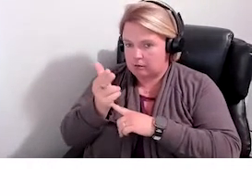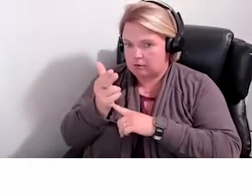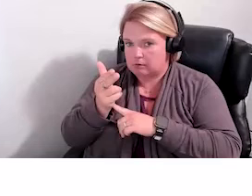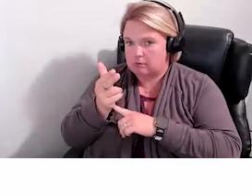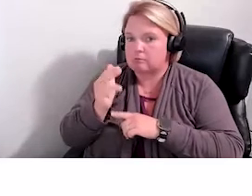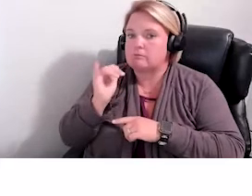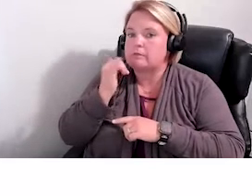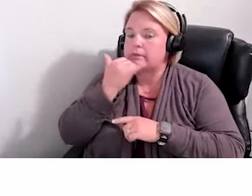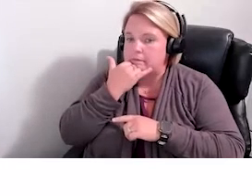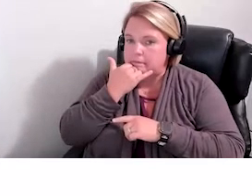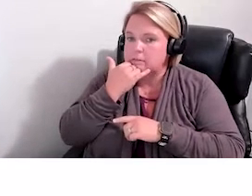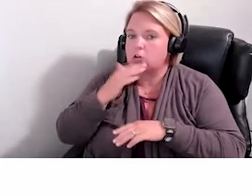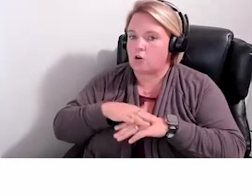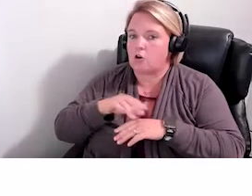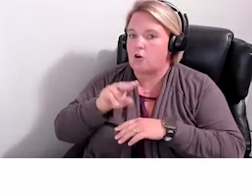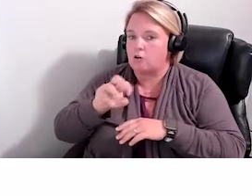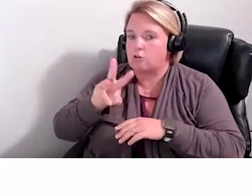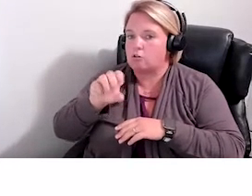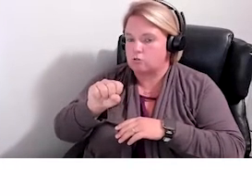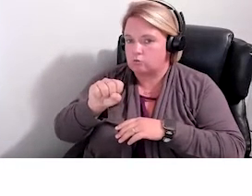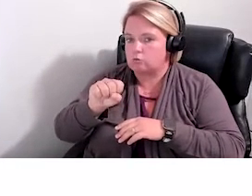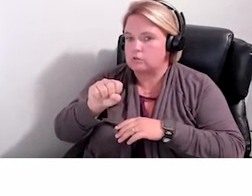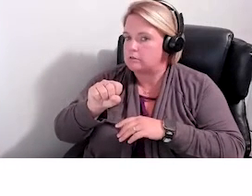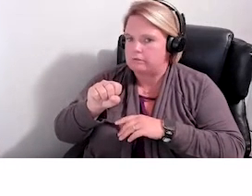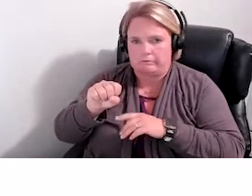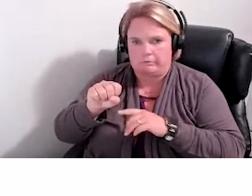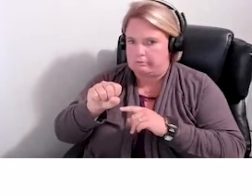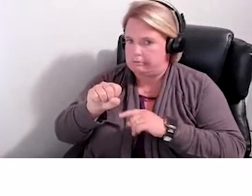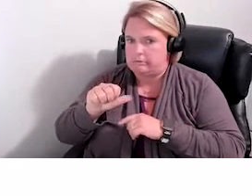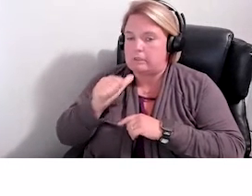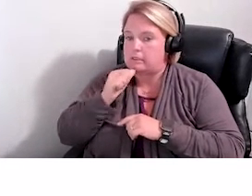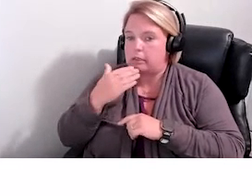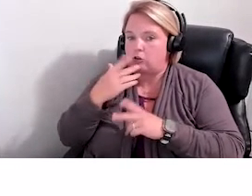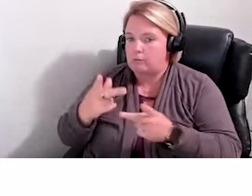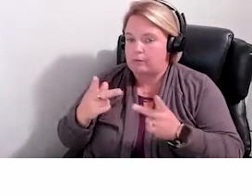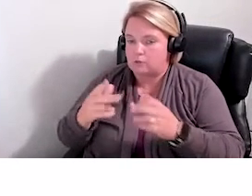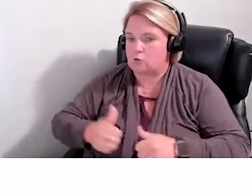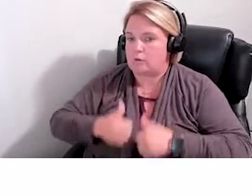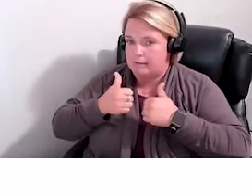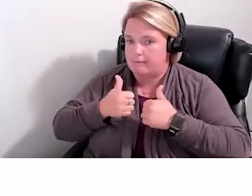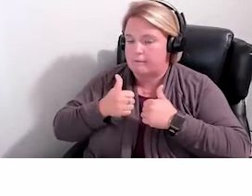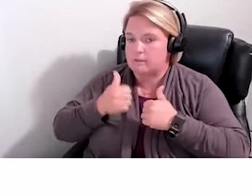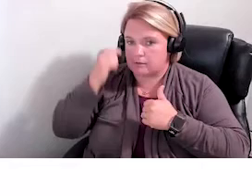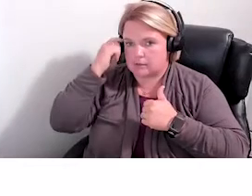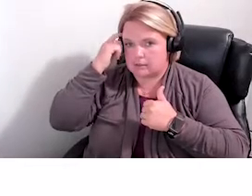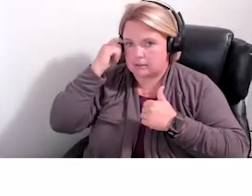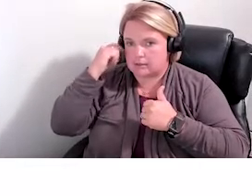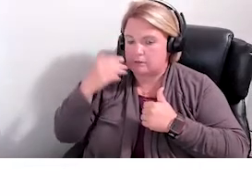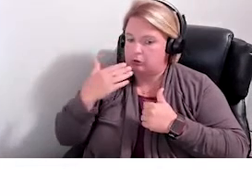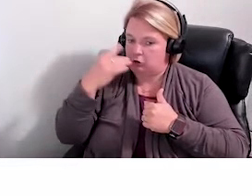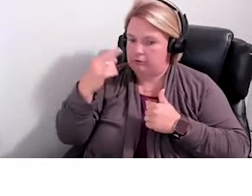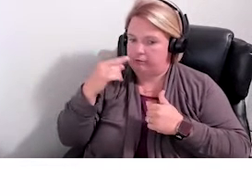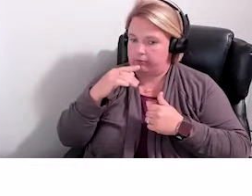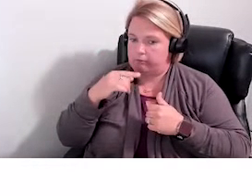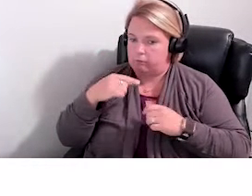on the news. She decided that that was not the best place for her children at that time. She felt it was okay for her, but she really didn't want to